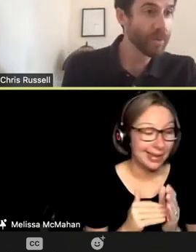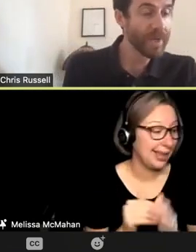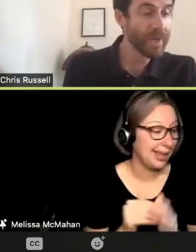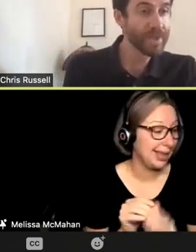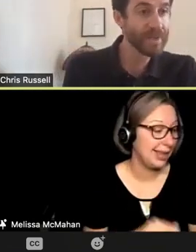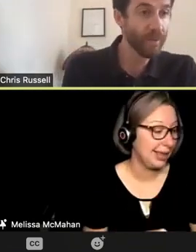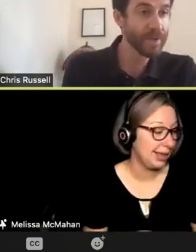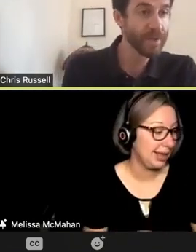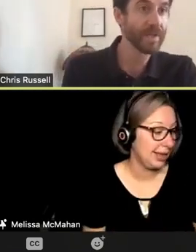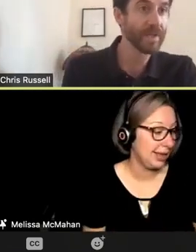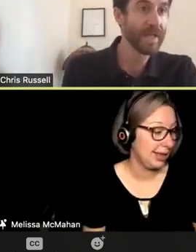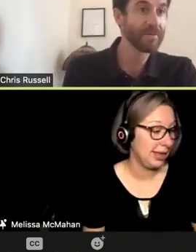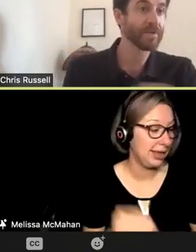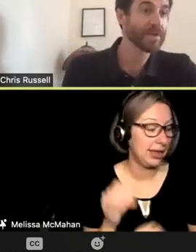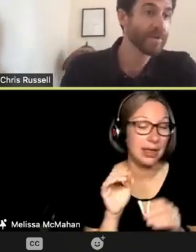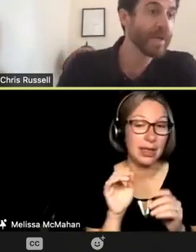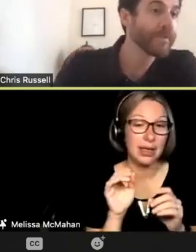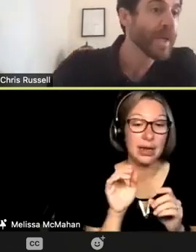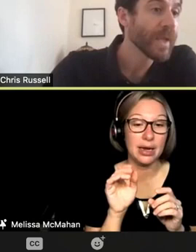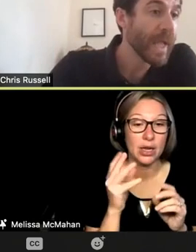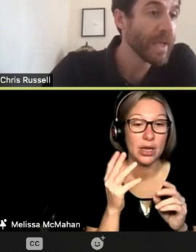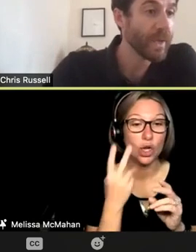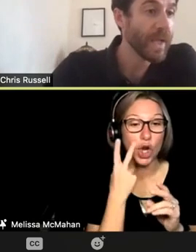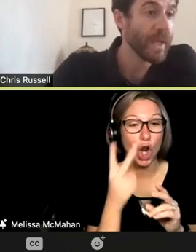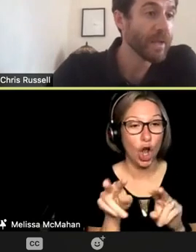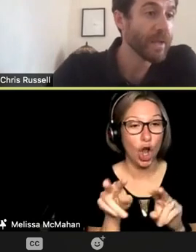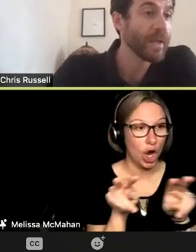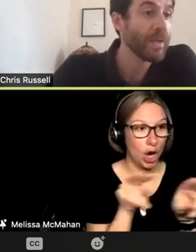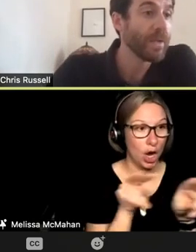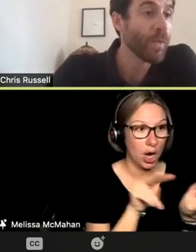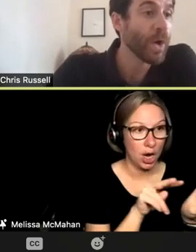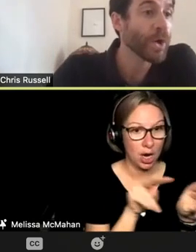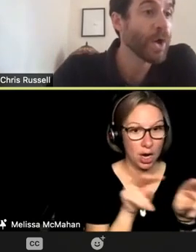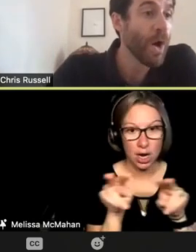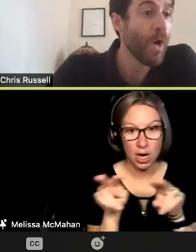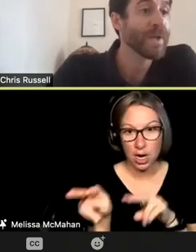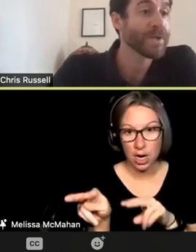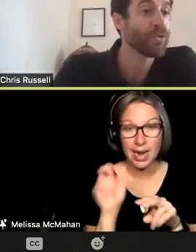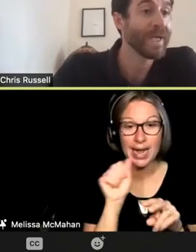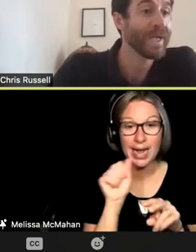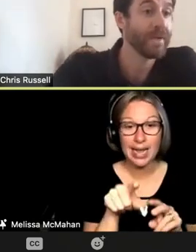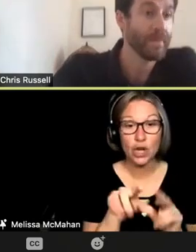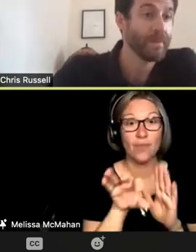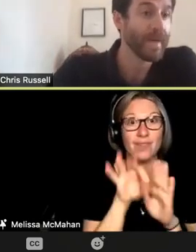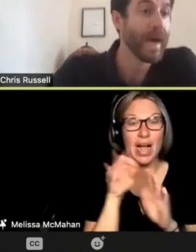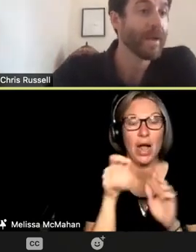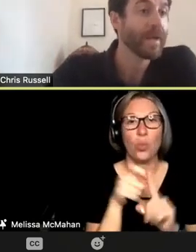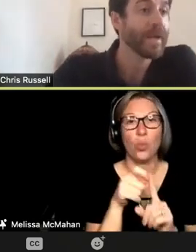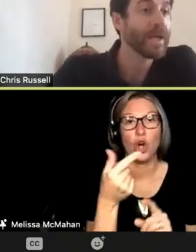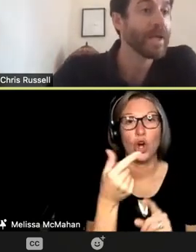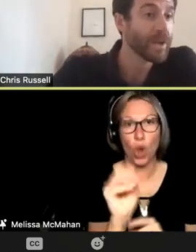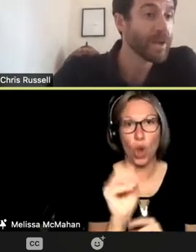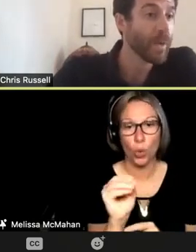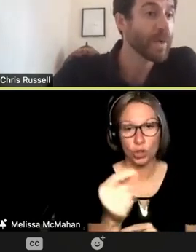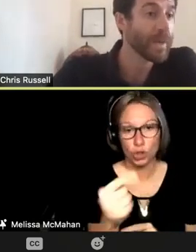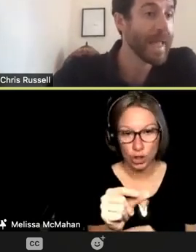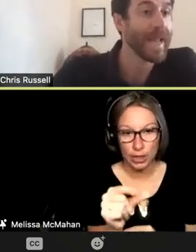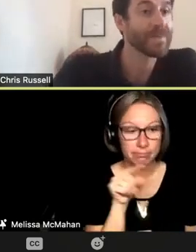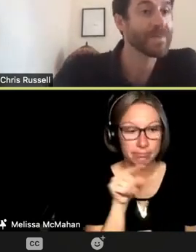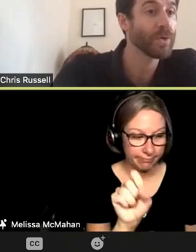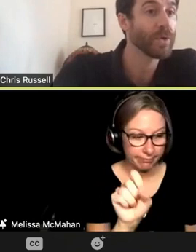about 3 inches, 4 inches to the left of your screen. Can you hit the word go? It's green. Got it. Can you